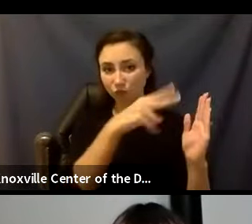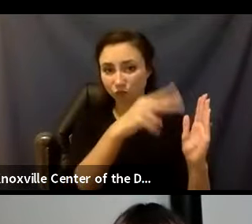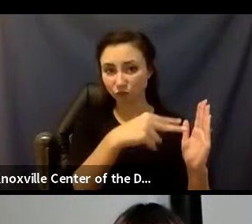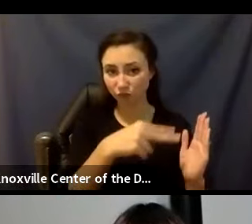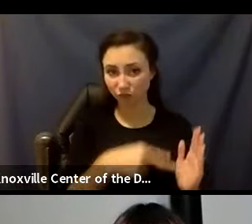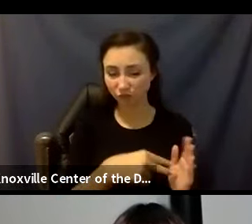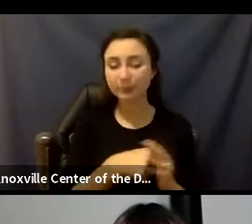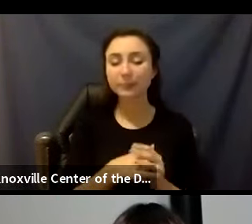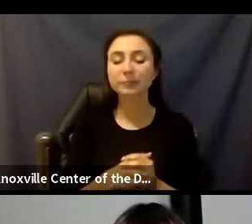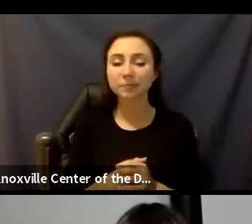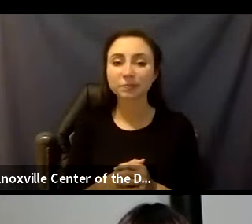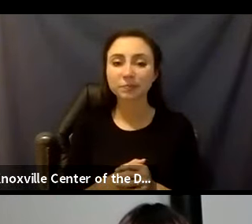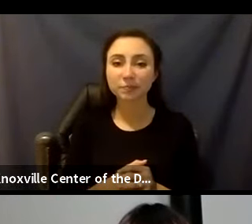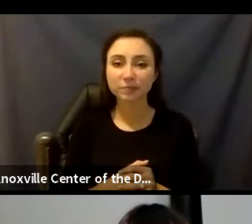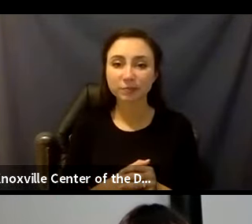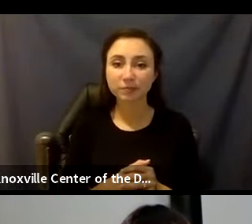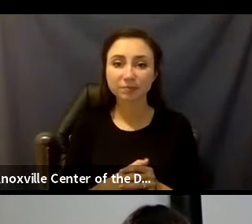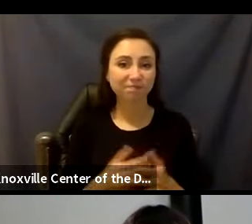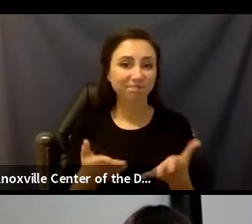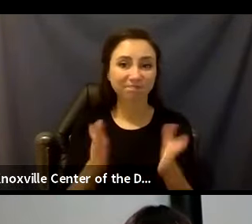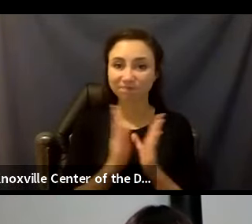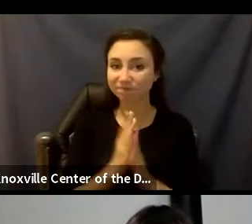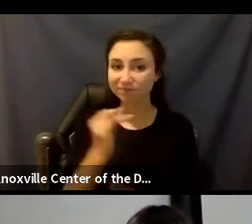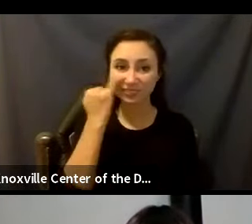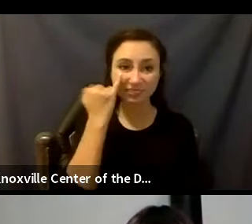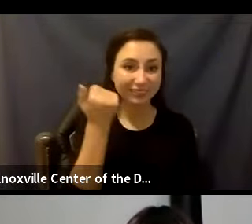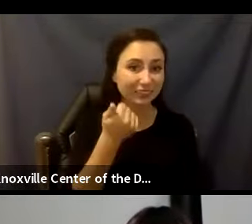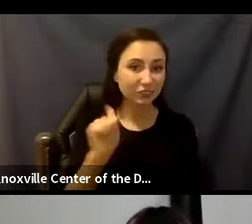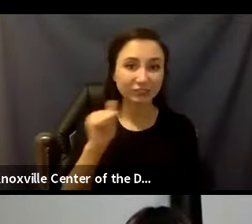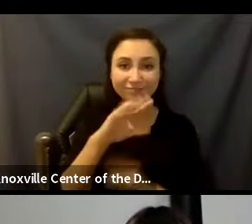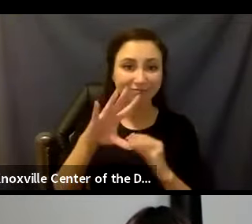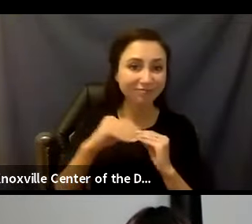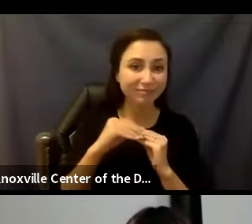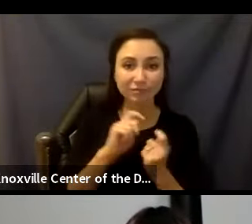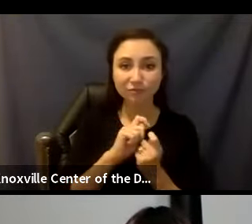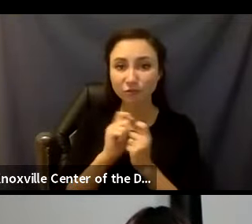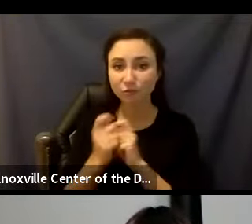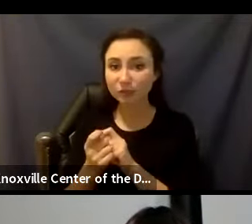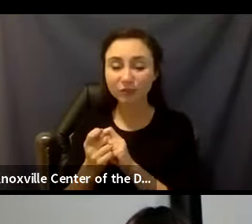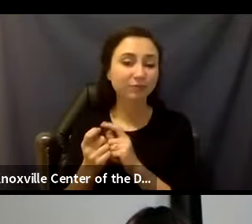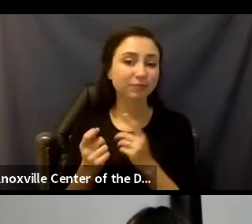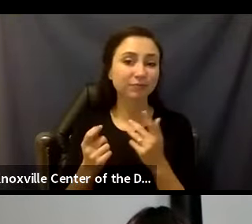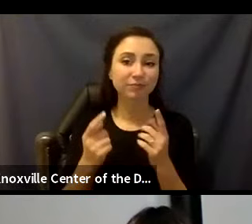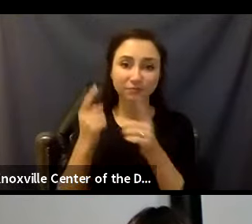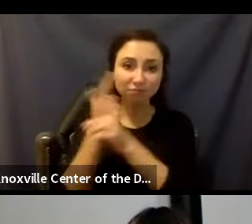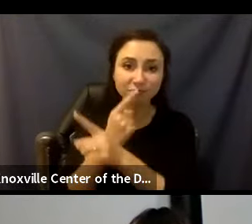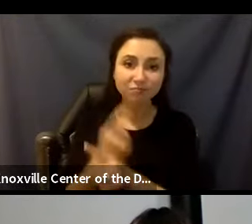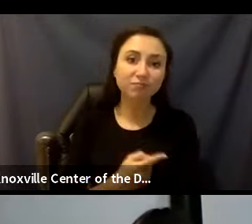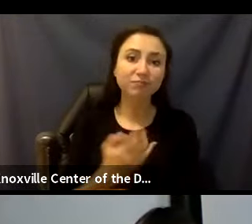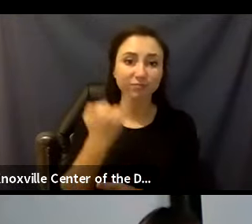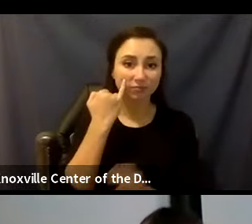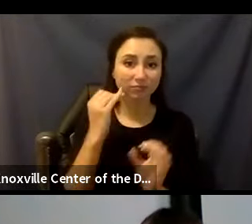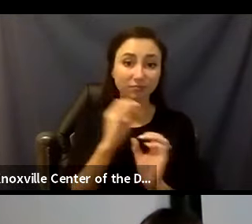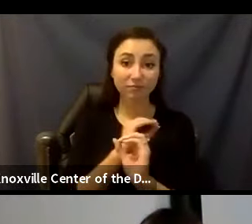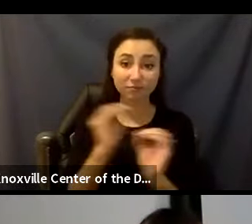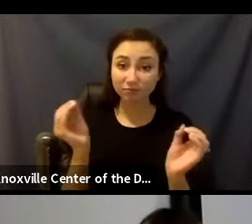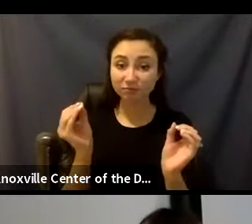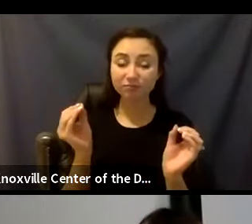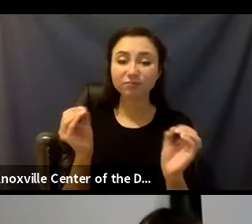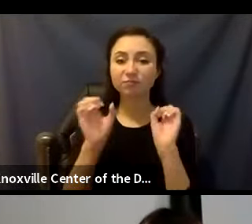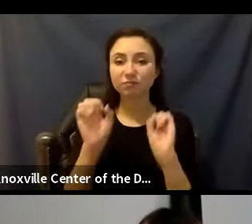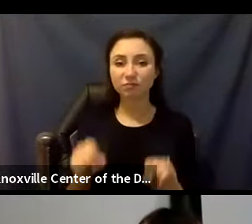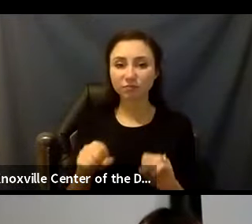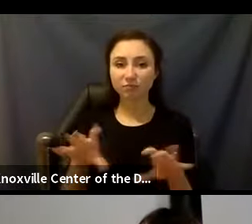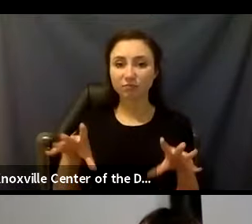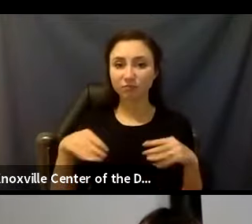would ask if there are any additions or corrections, and if there are none that are really outstanding, we can